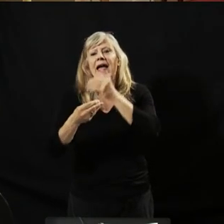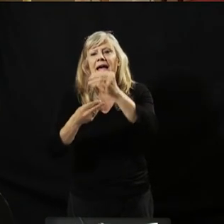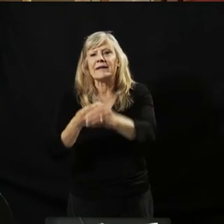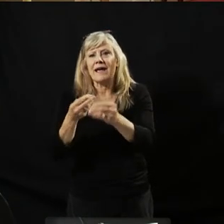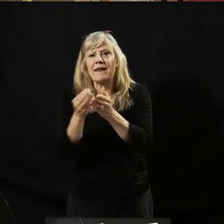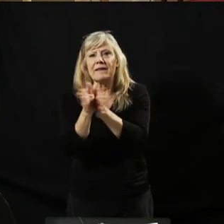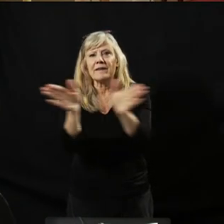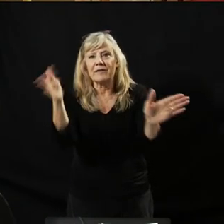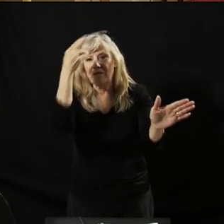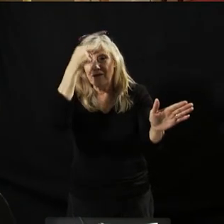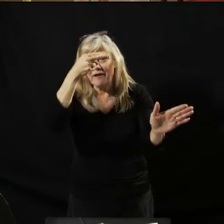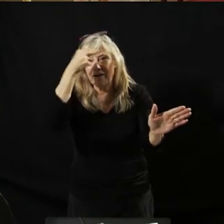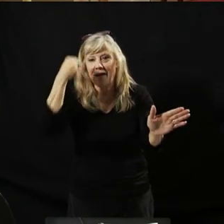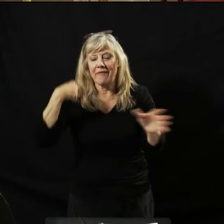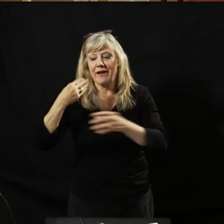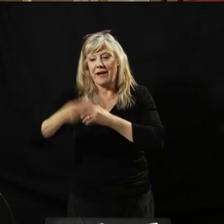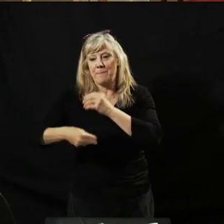faith.